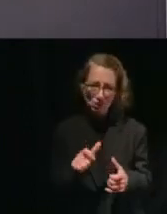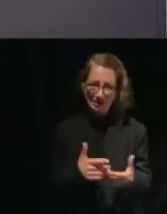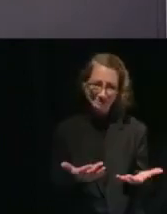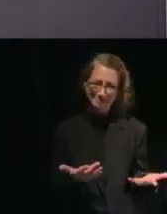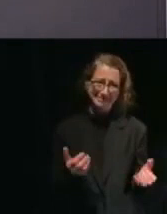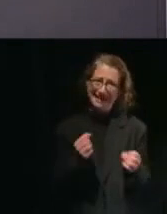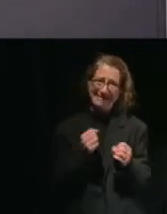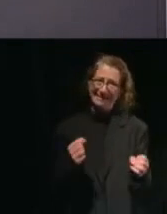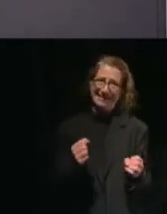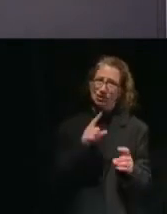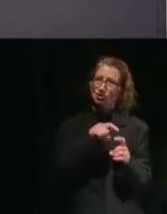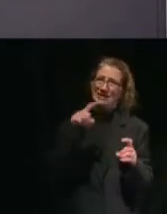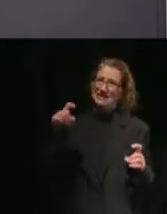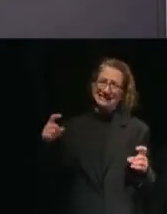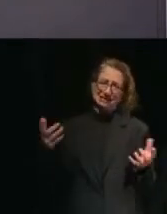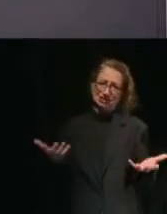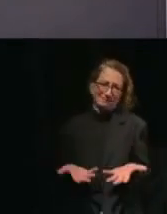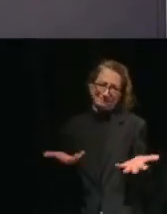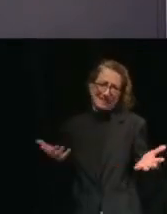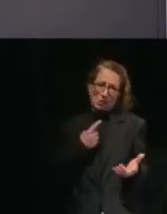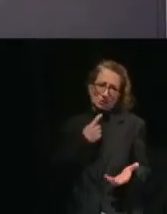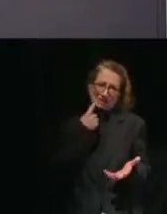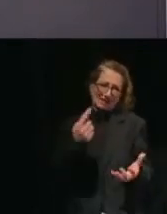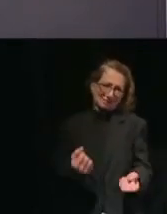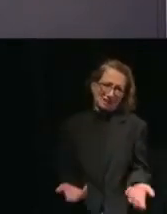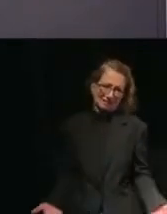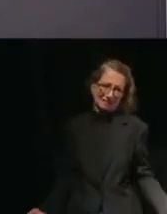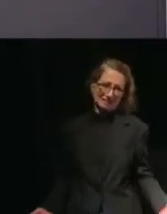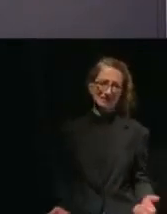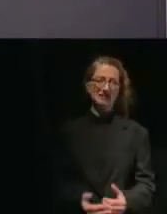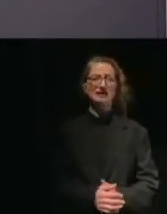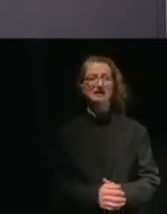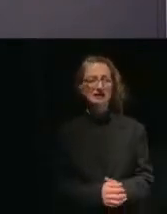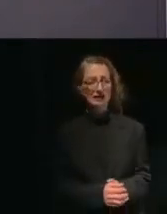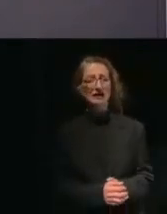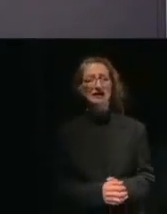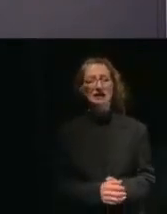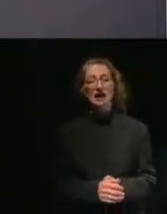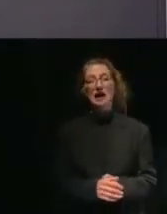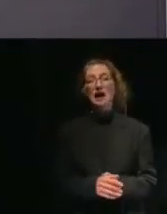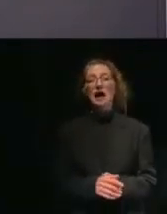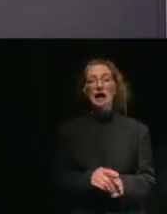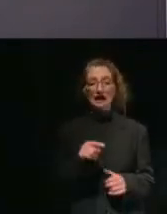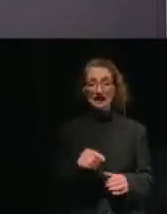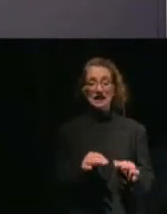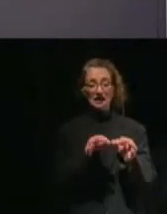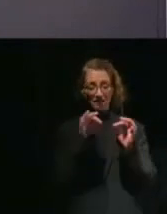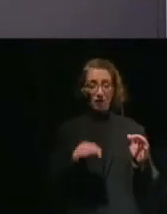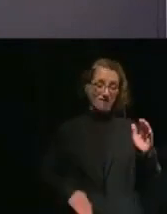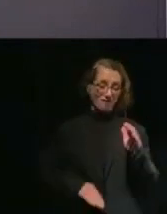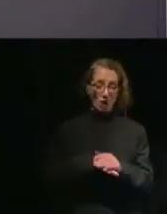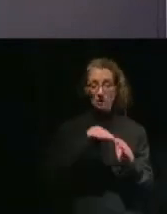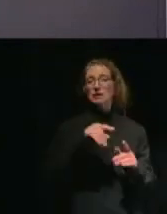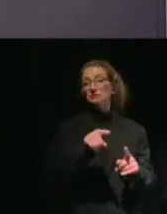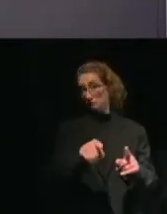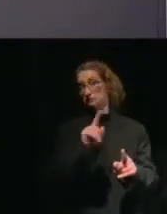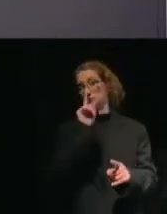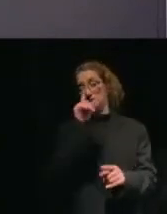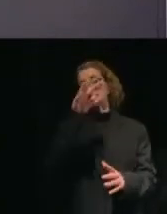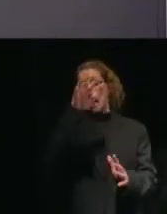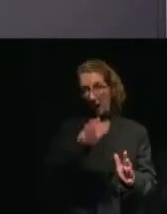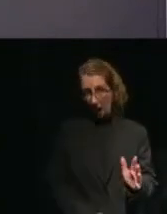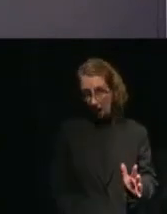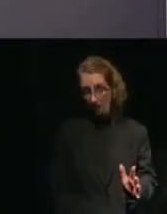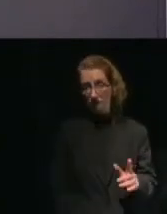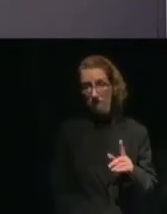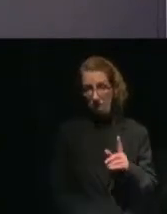And the questionnaire was very, very long, particularly the biography. A 70-year-old person had to fill in